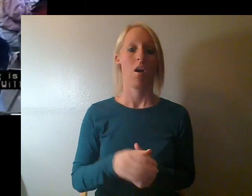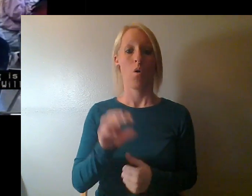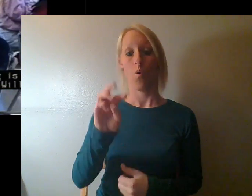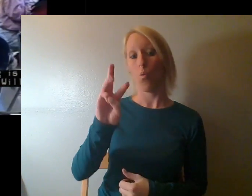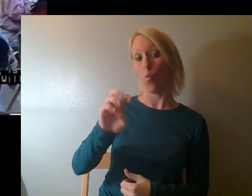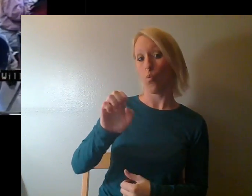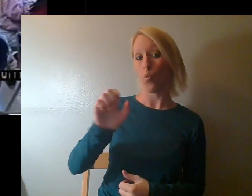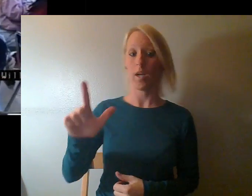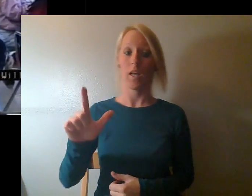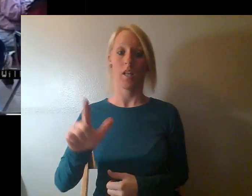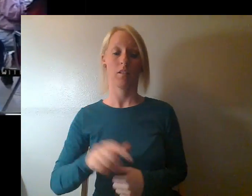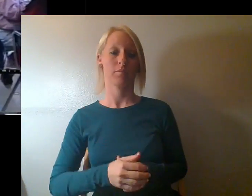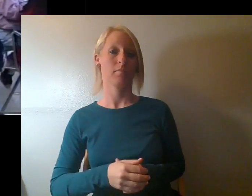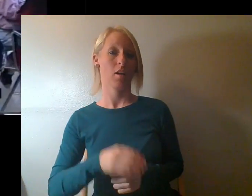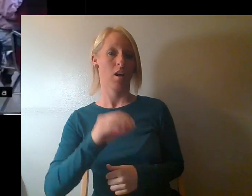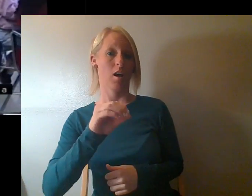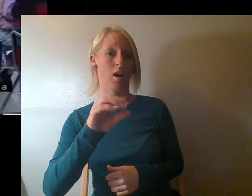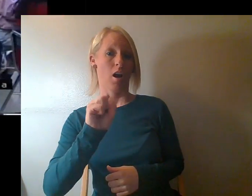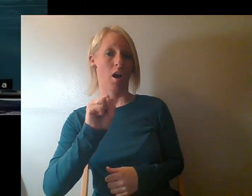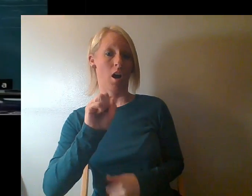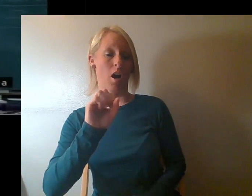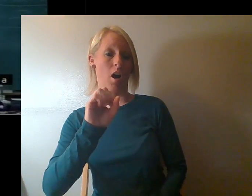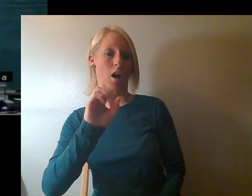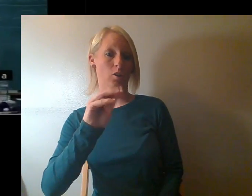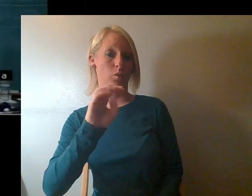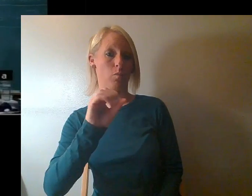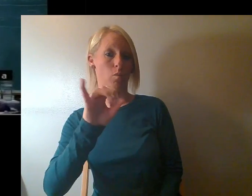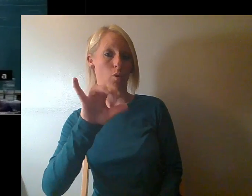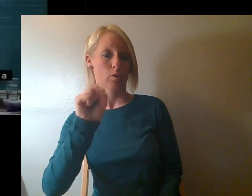something like Not yet. We're going to do those in a minute. Oh,